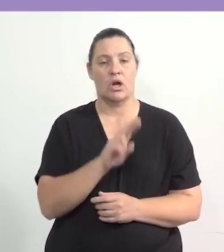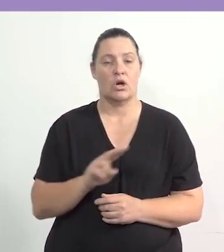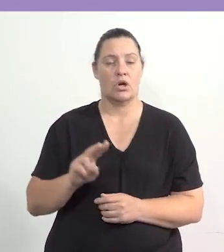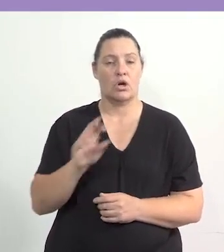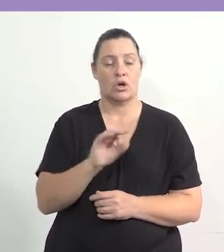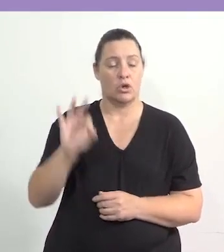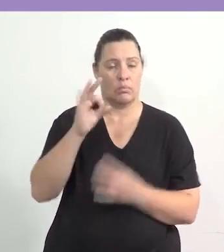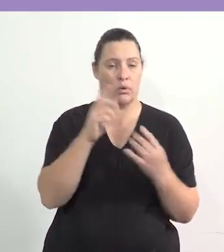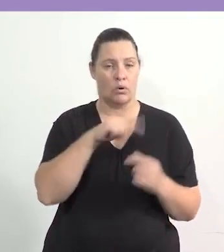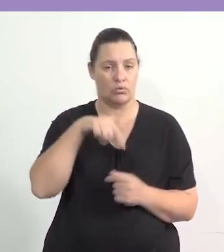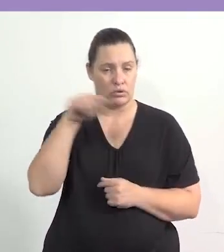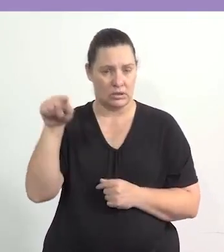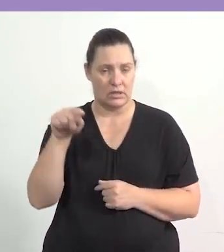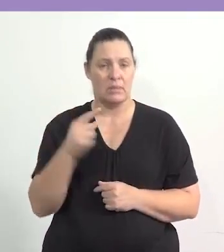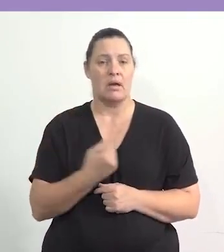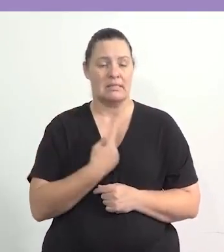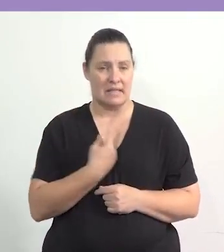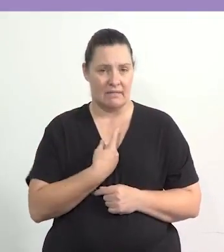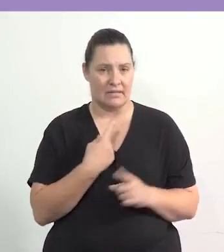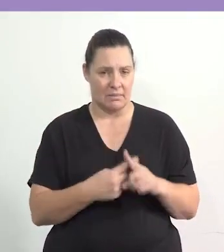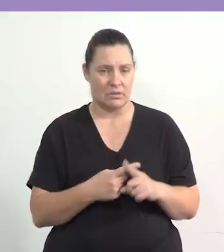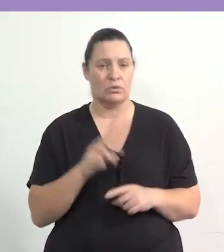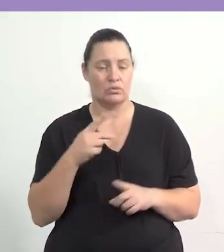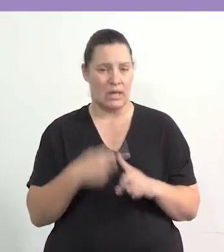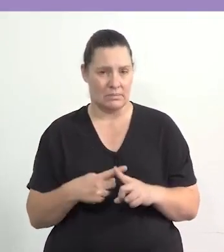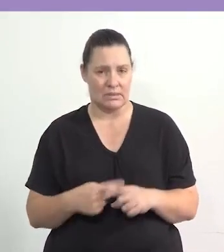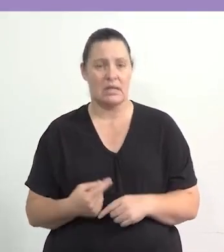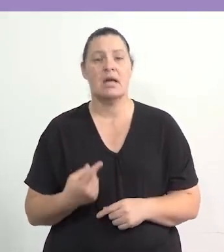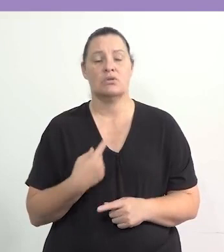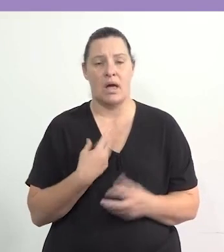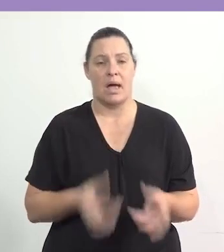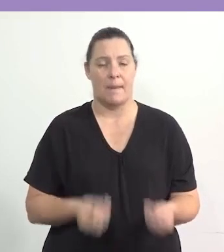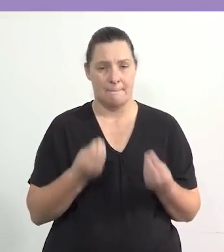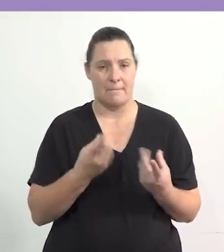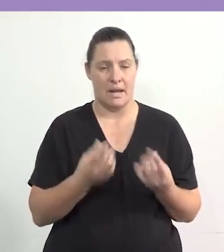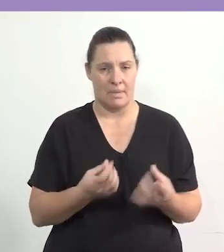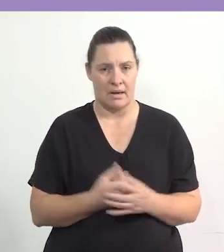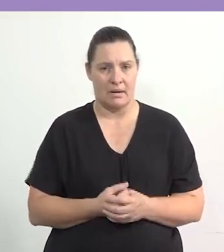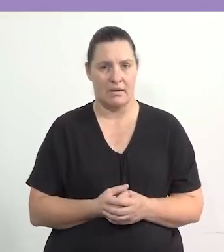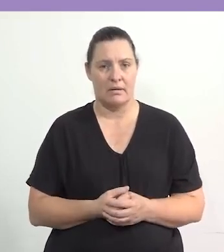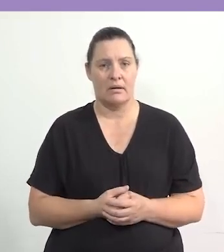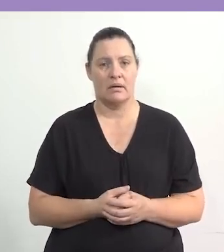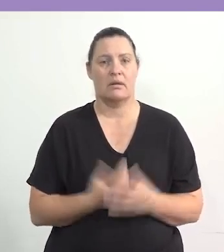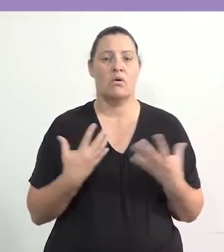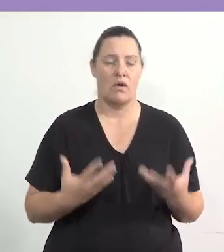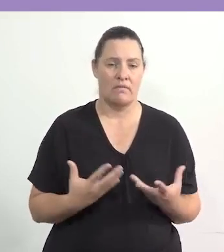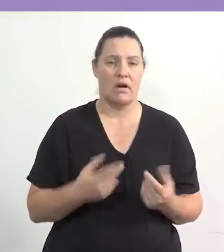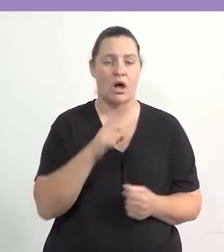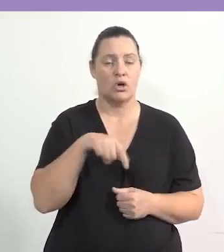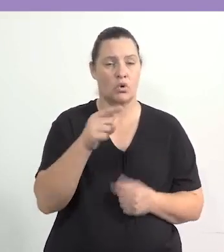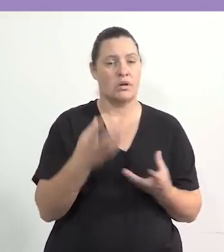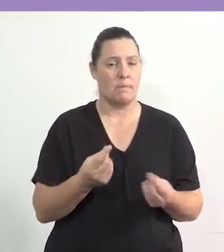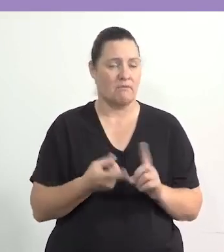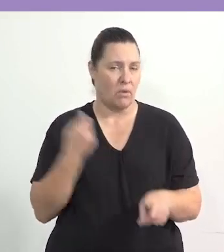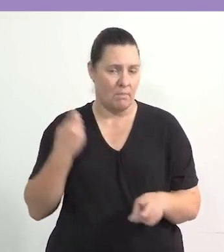Cube root, the number that was multiplied by itself 2 times to get the cube number. The number where a